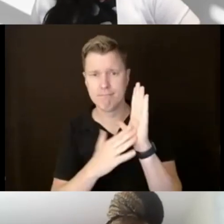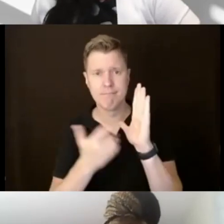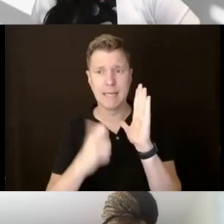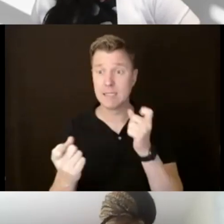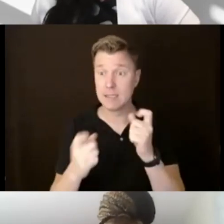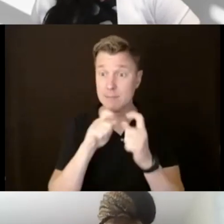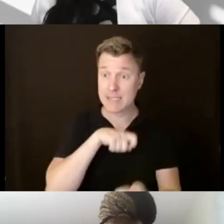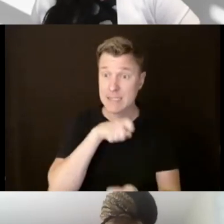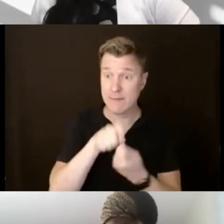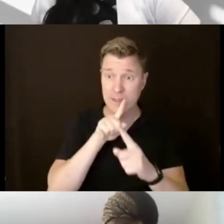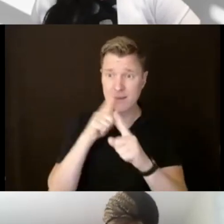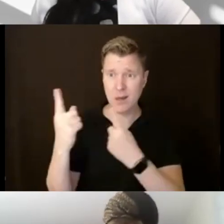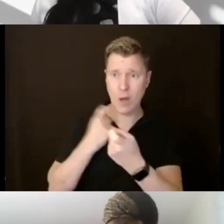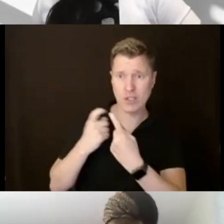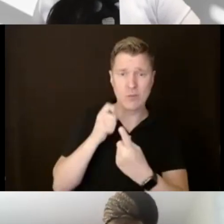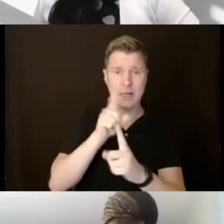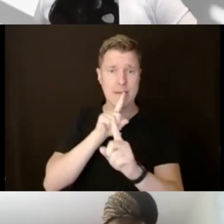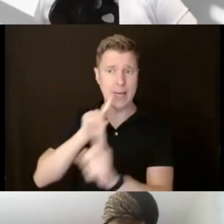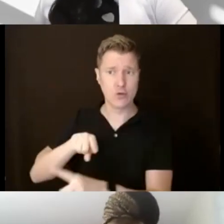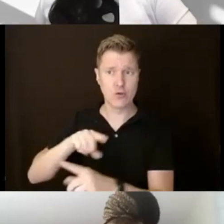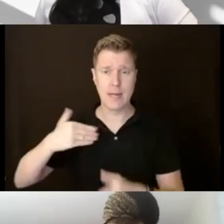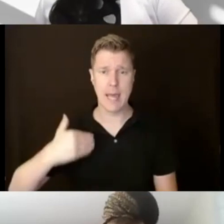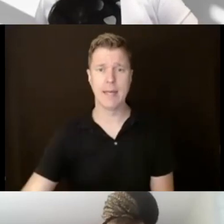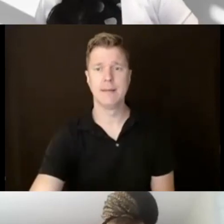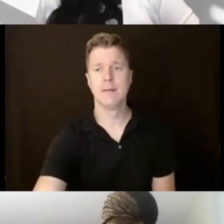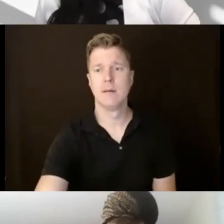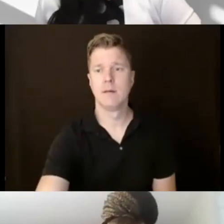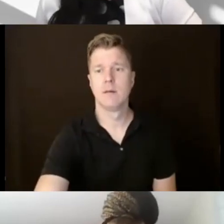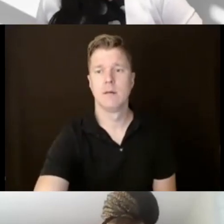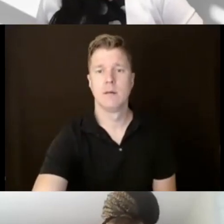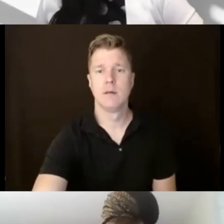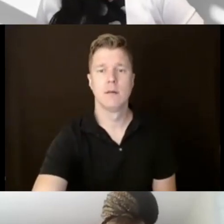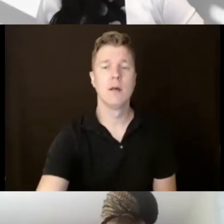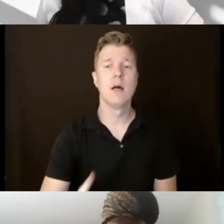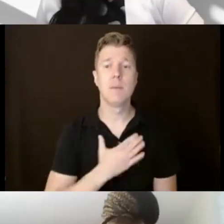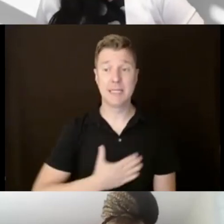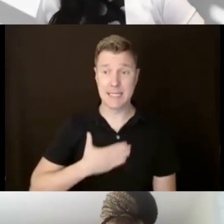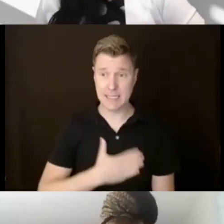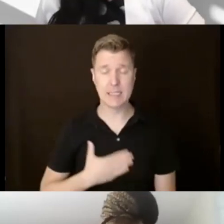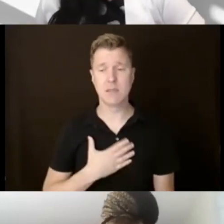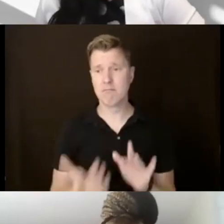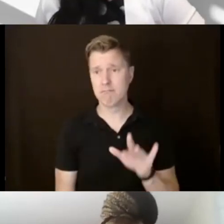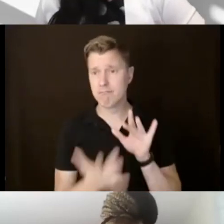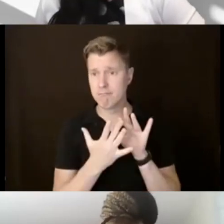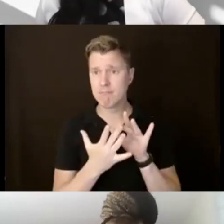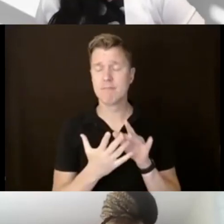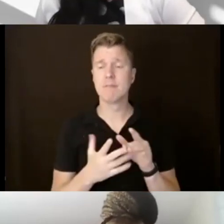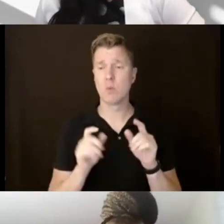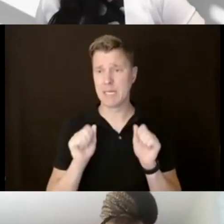didn't get answered here, please feel free to reach out to us, and we will go ahead and send you those